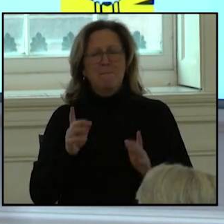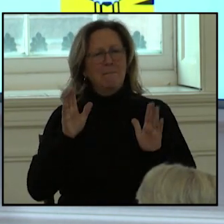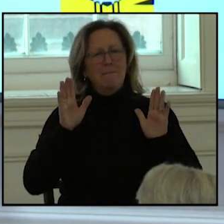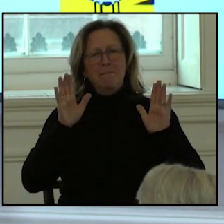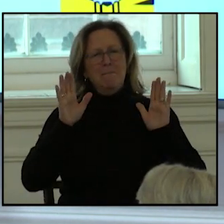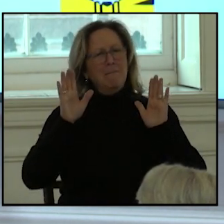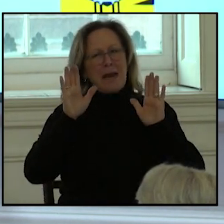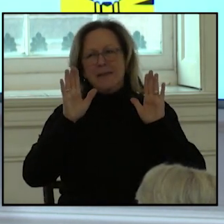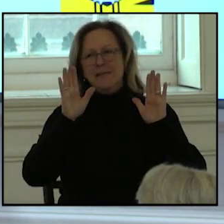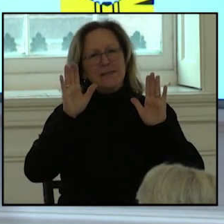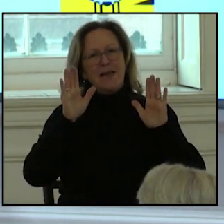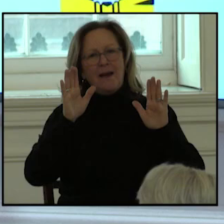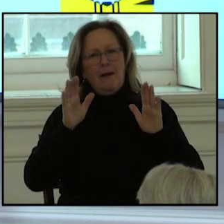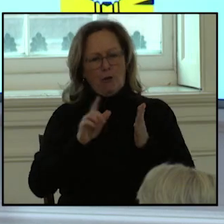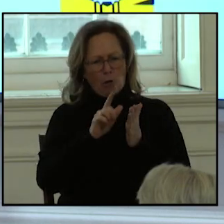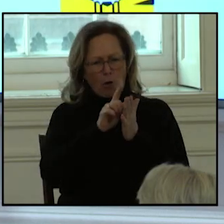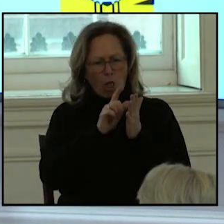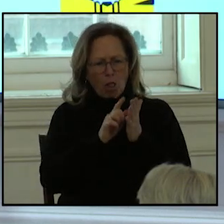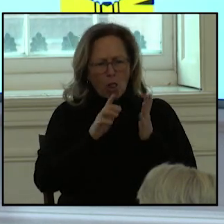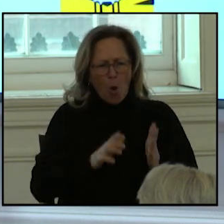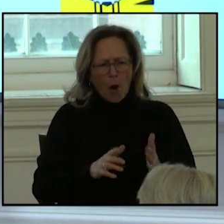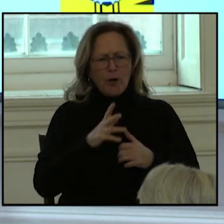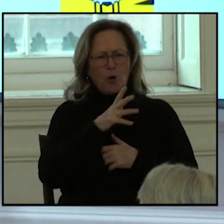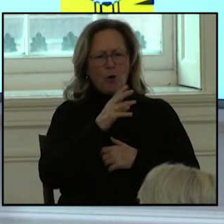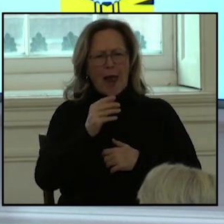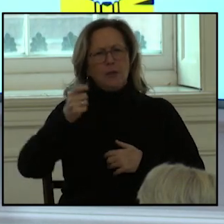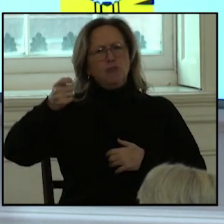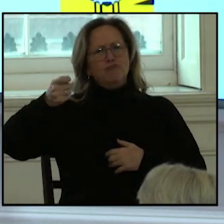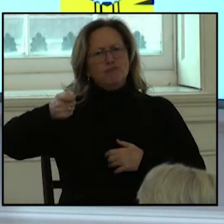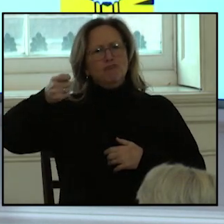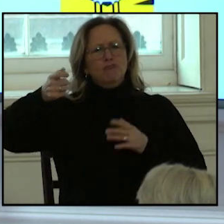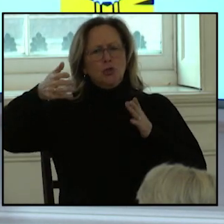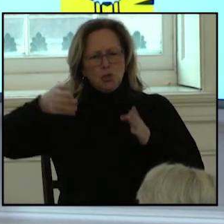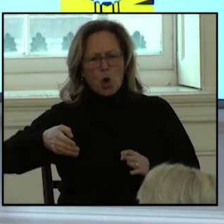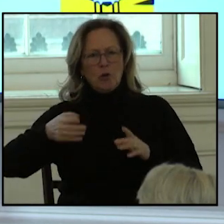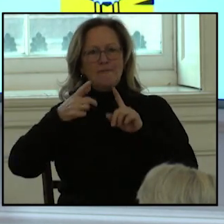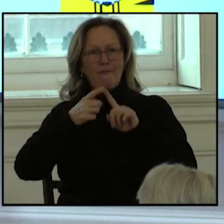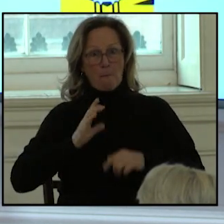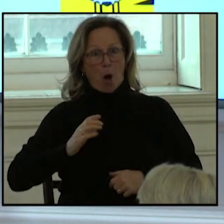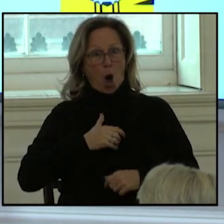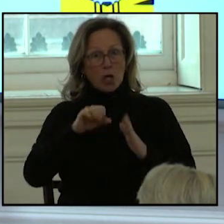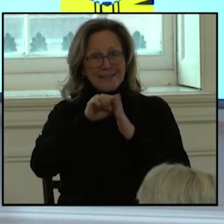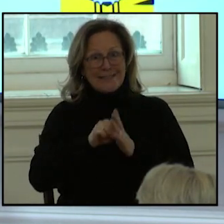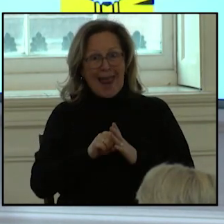amazing lawyer and jurist from our state